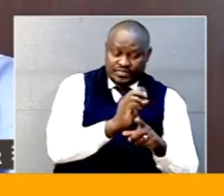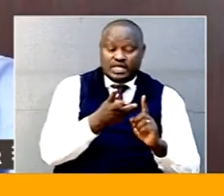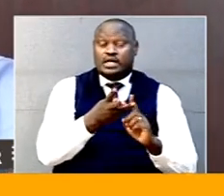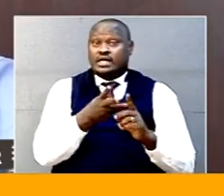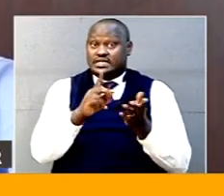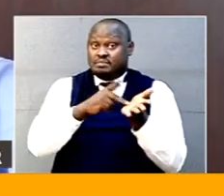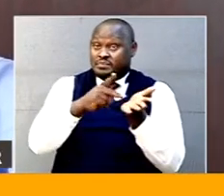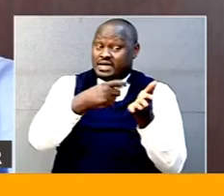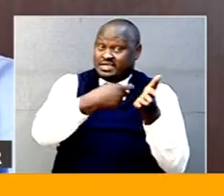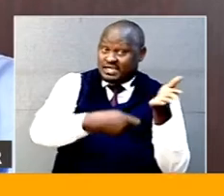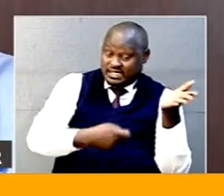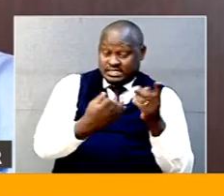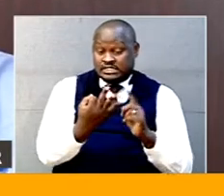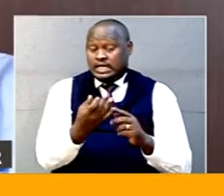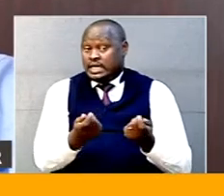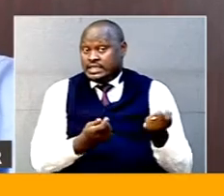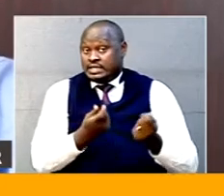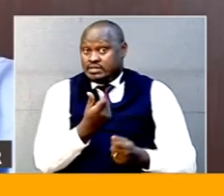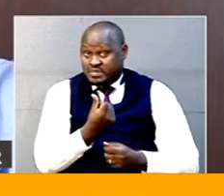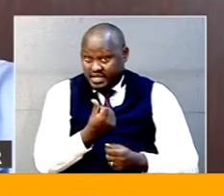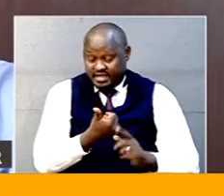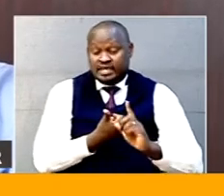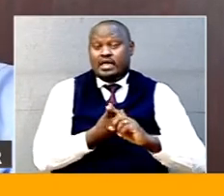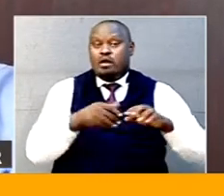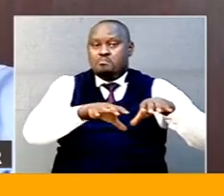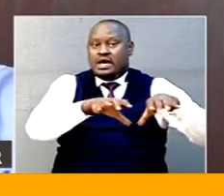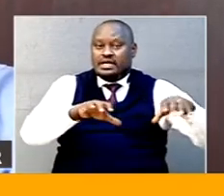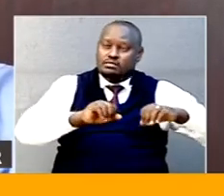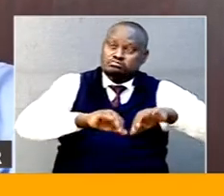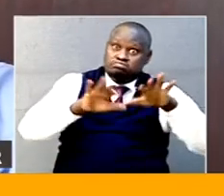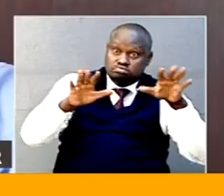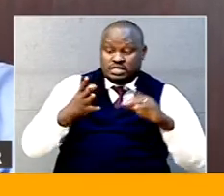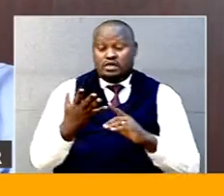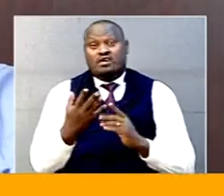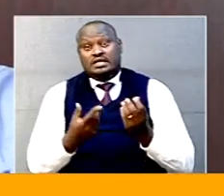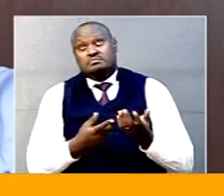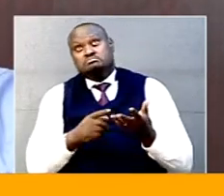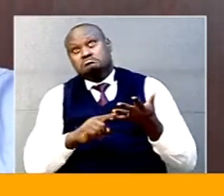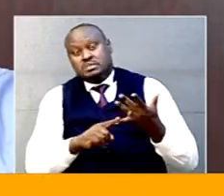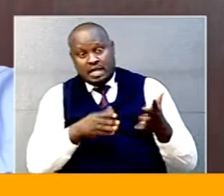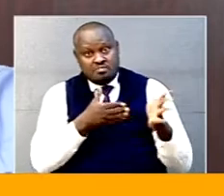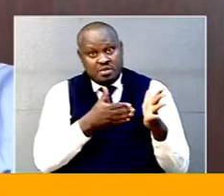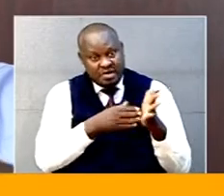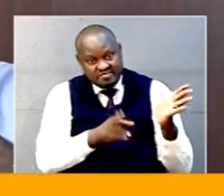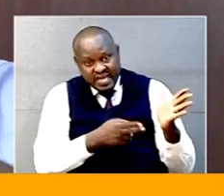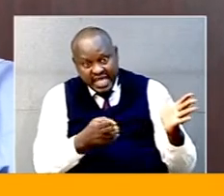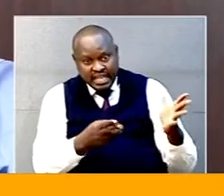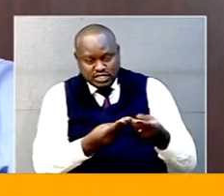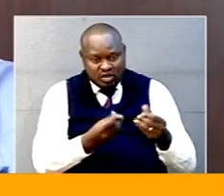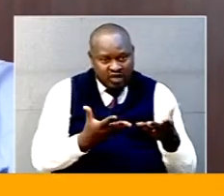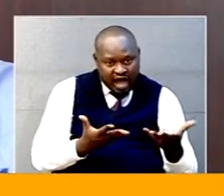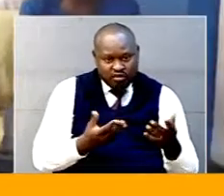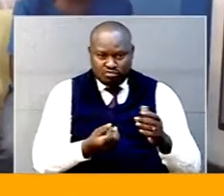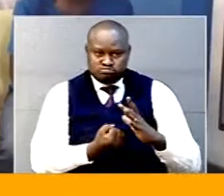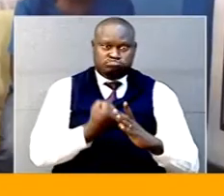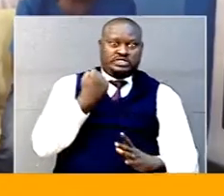with accounts, deal with marketing, deal with failure, come out of failure, start